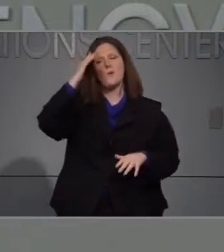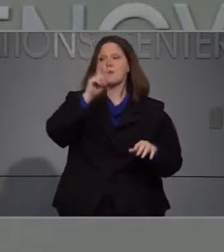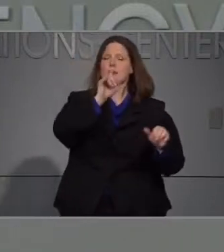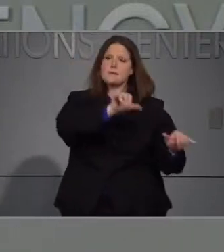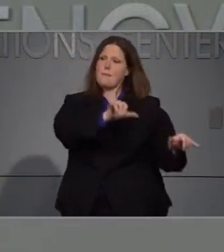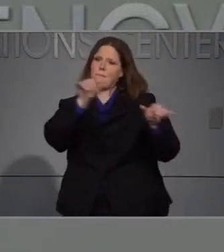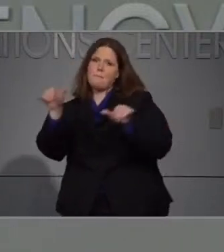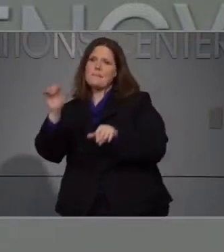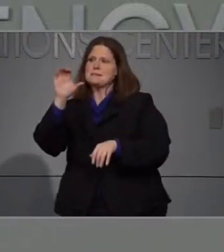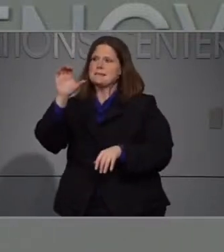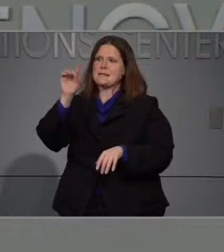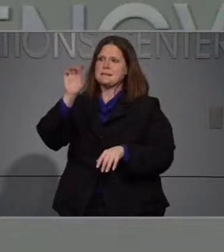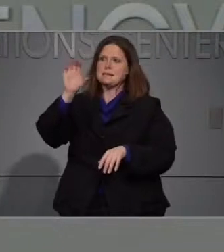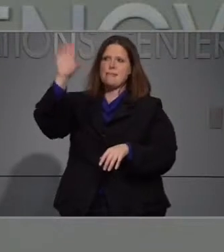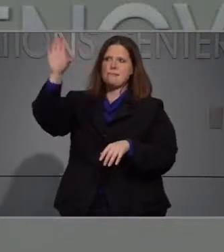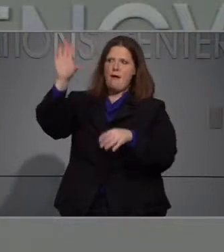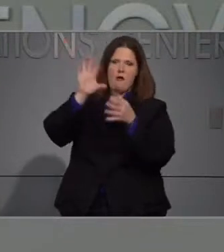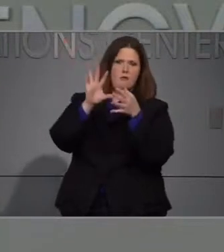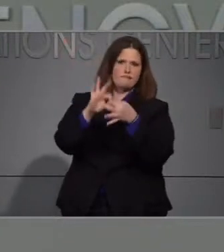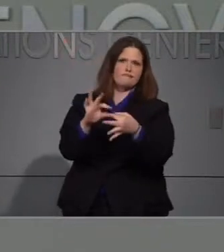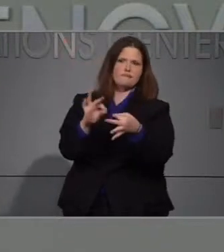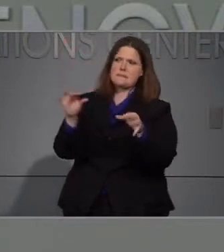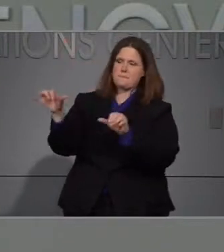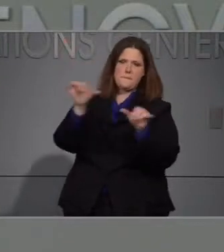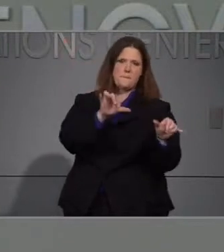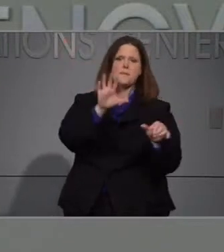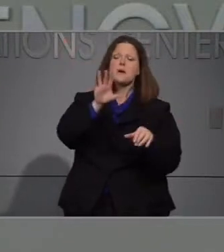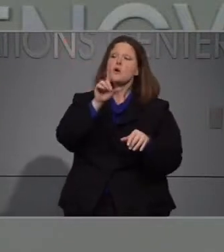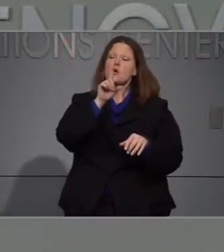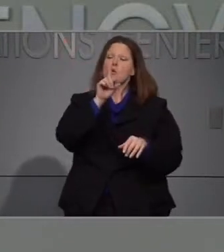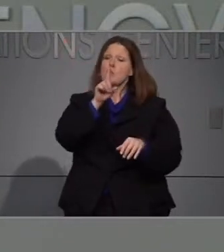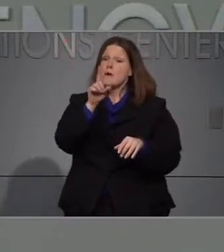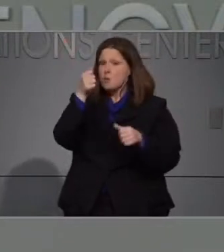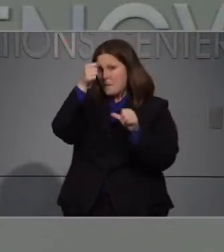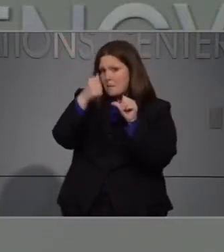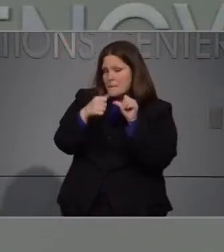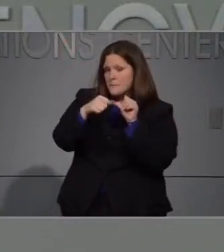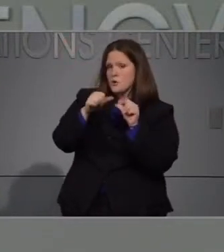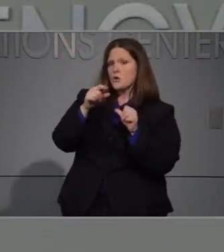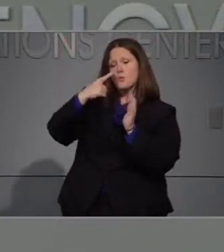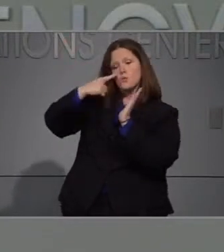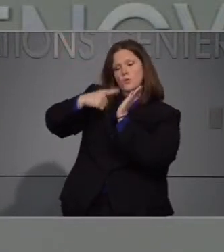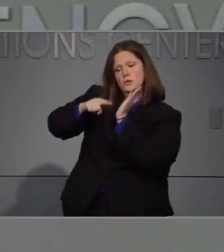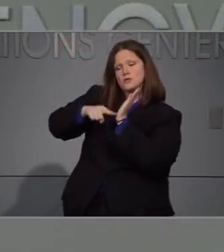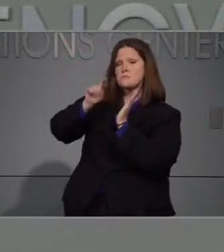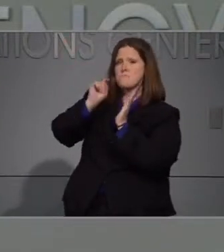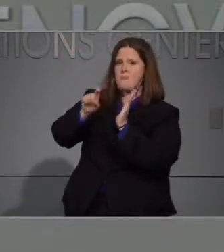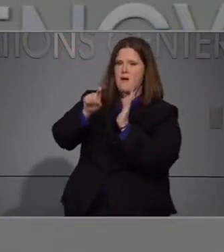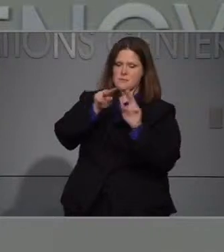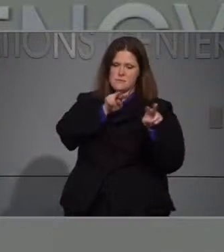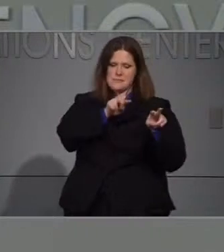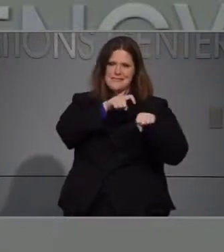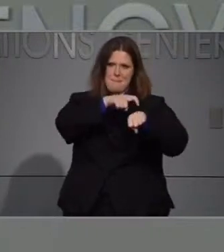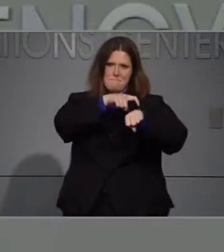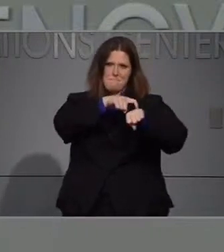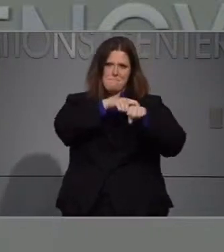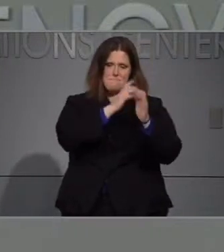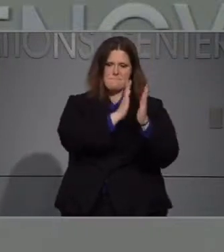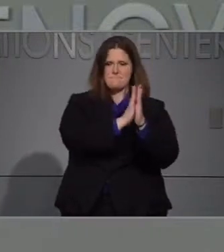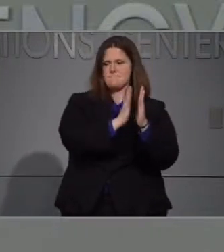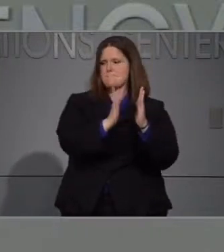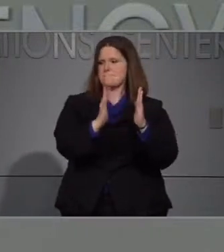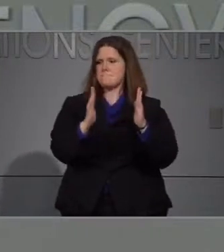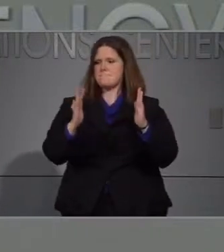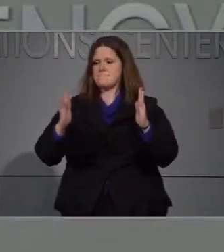that the CDC has put out and others. But remember, these research studies have to be done over time, or what's called